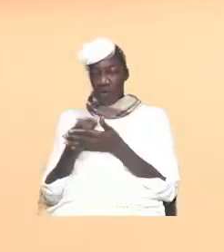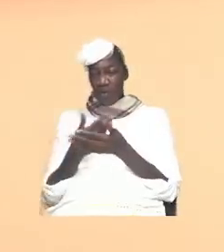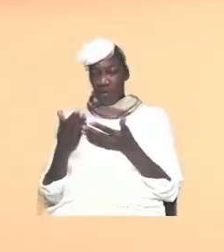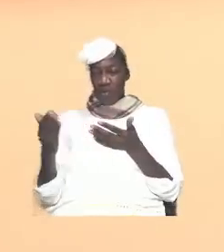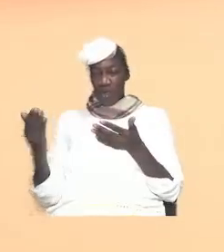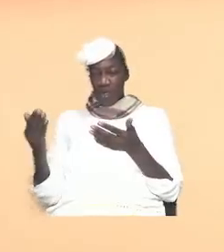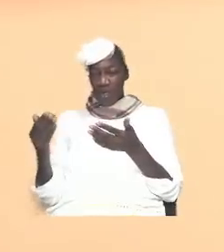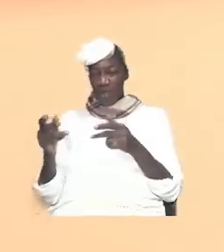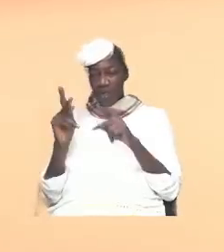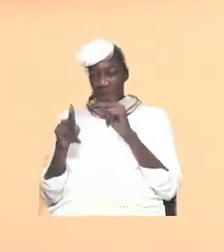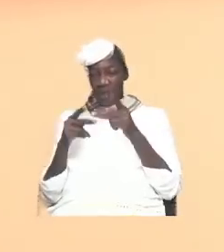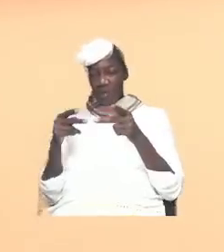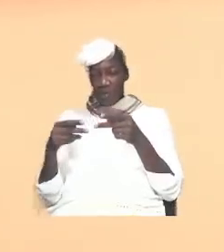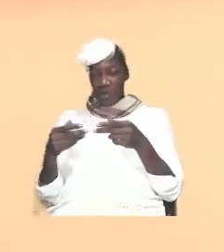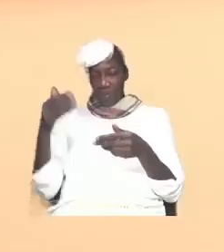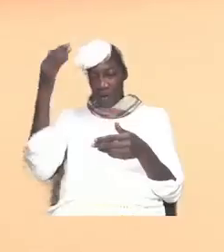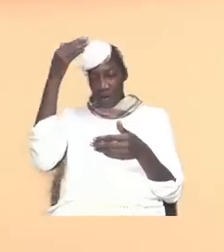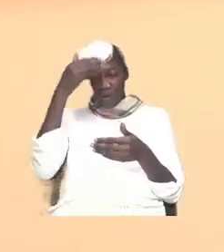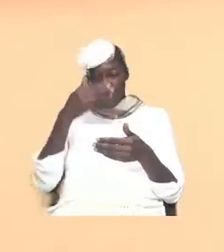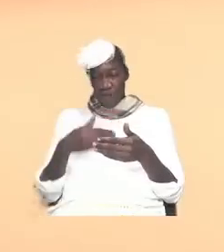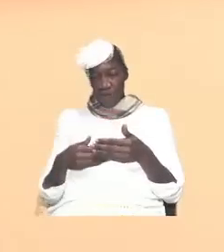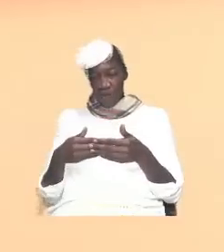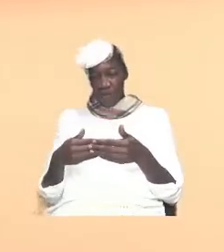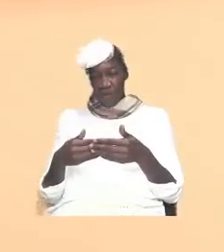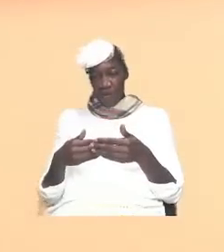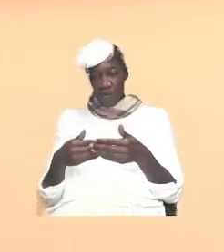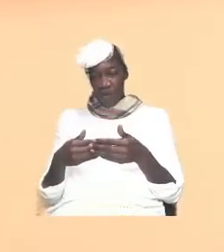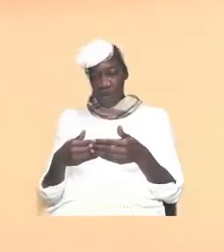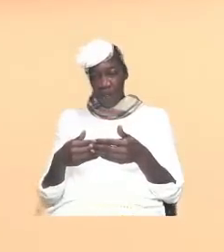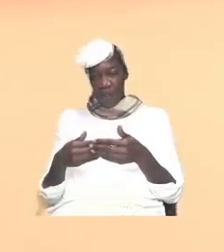up front. Some people who